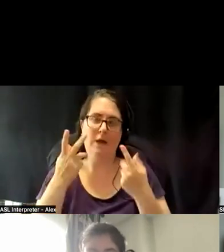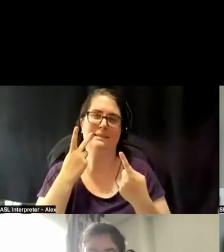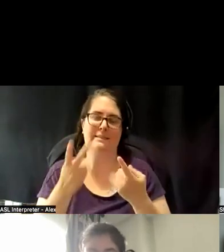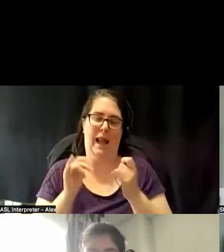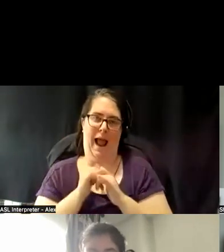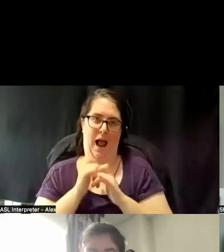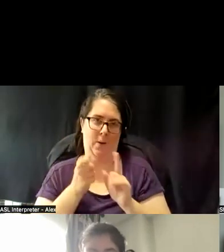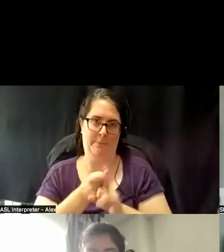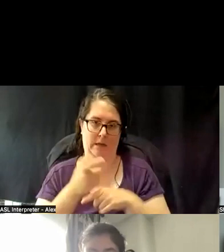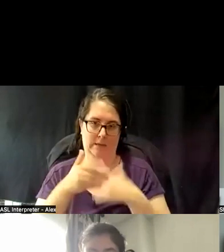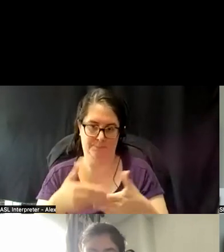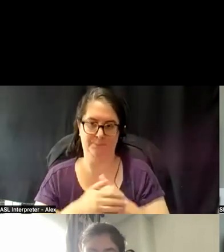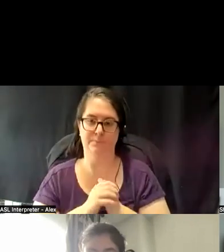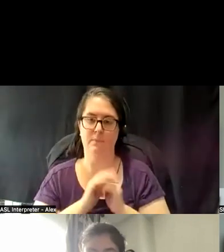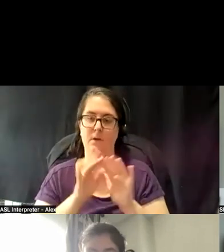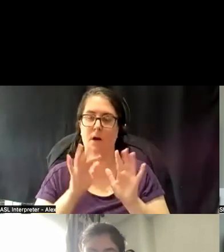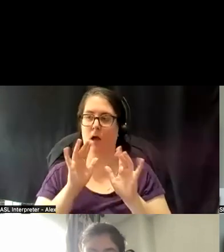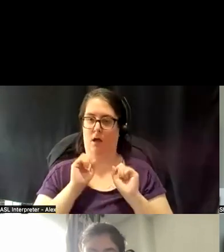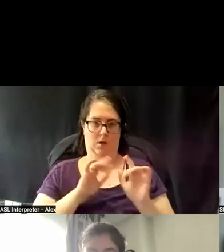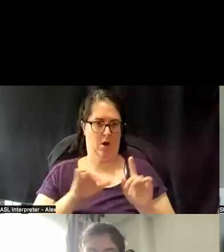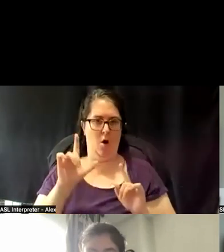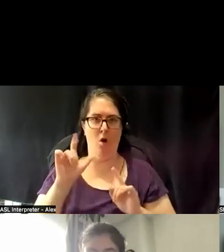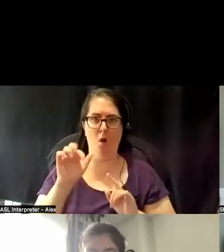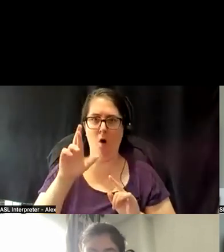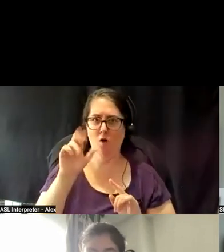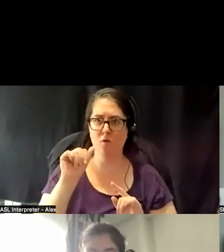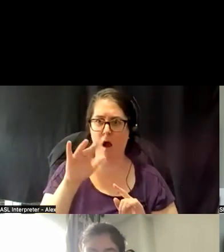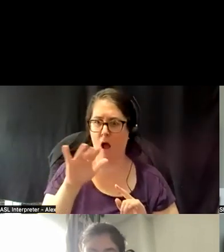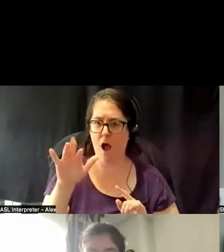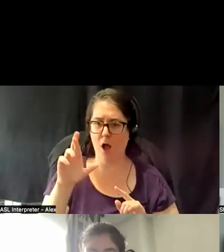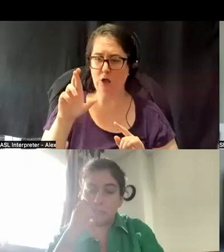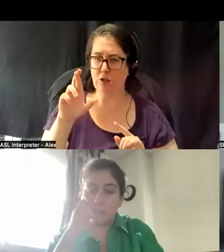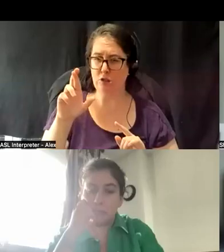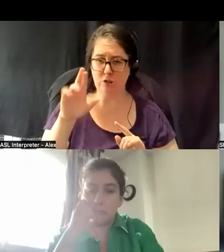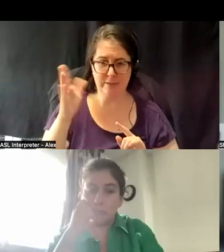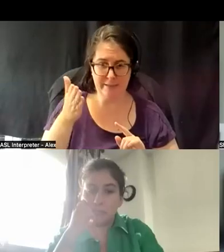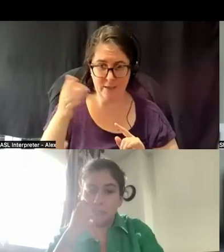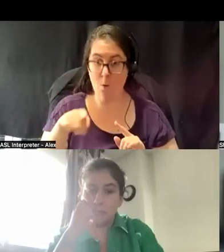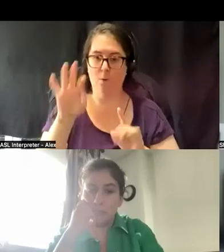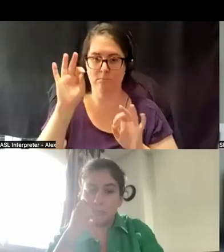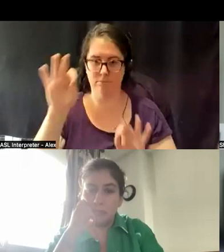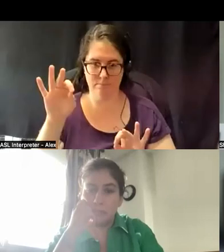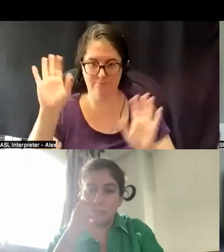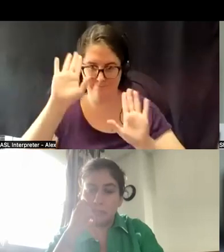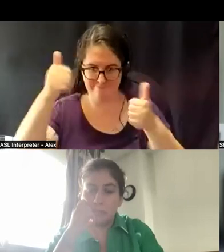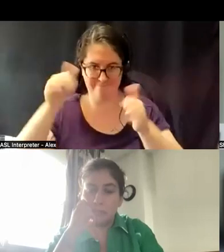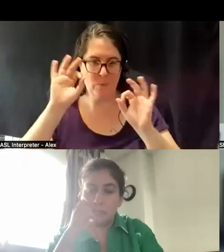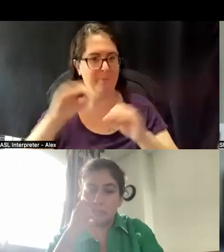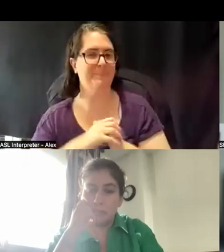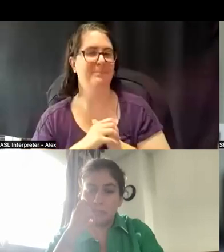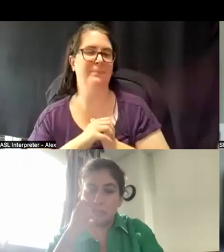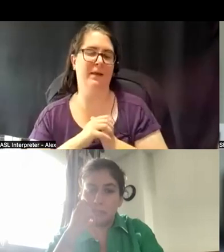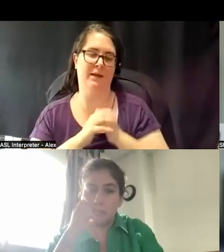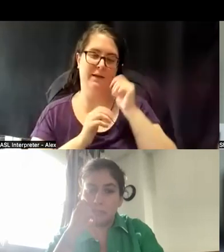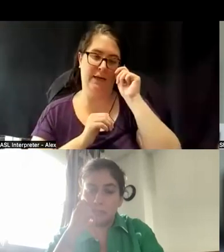So we see, sorry, I just want to take a moment here. Is Laura present? Here we are. Great.